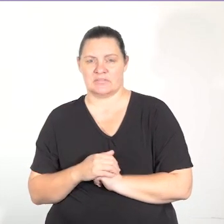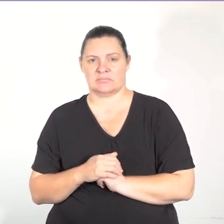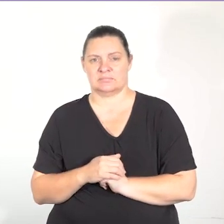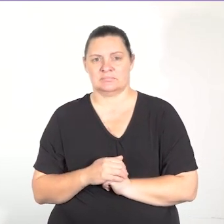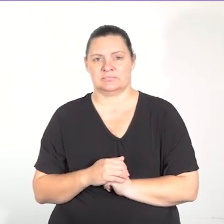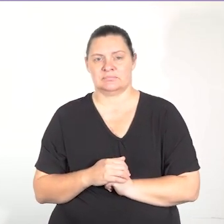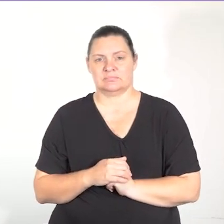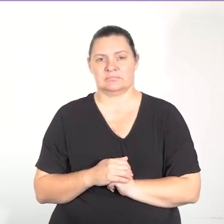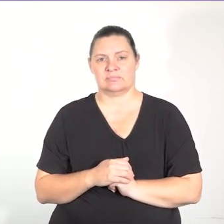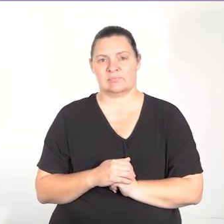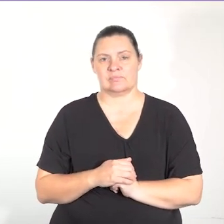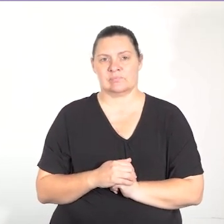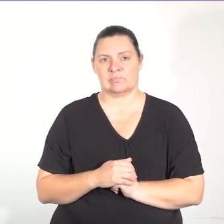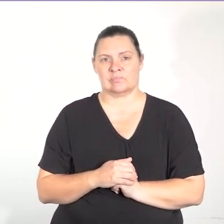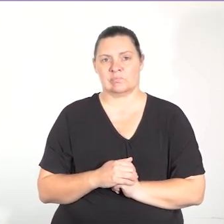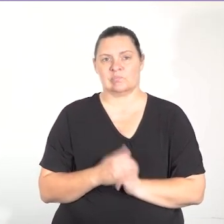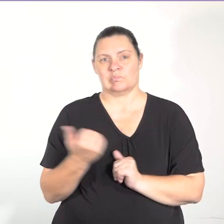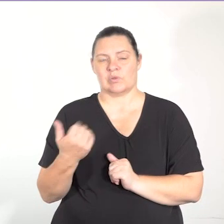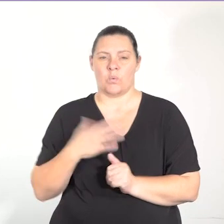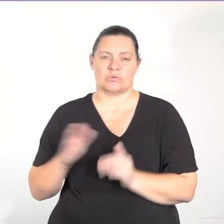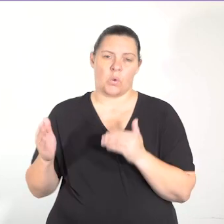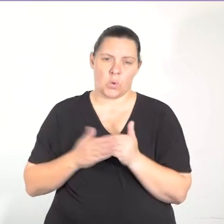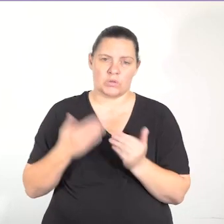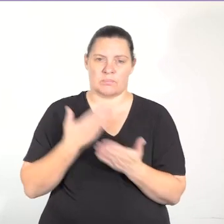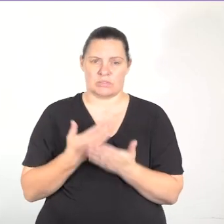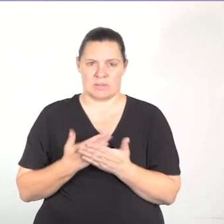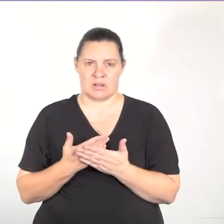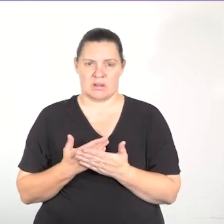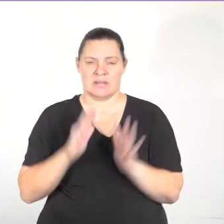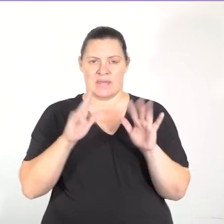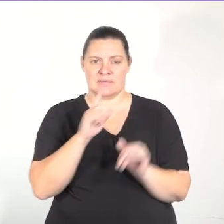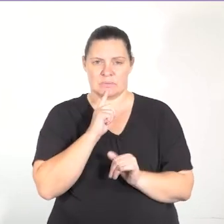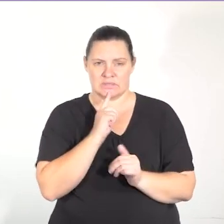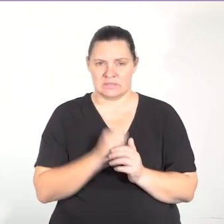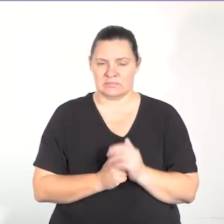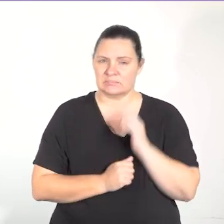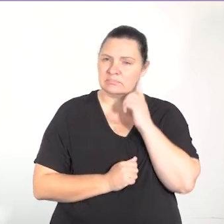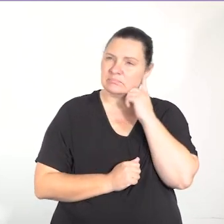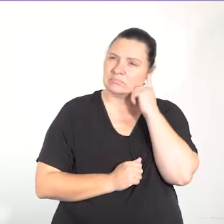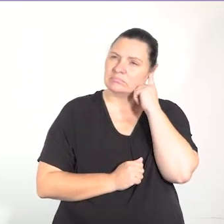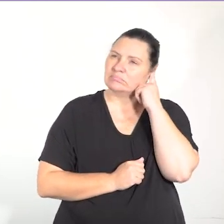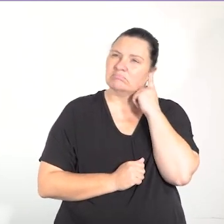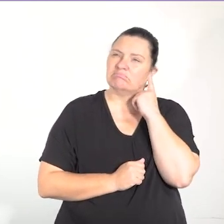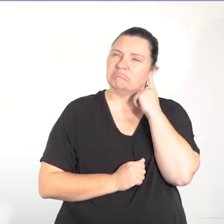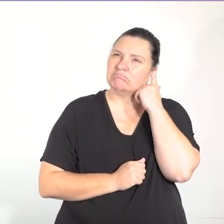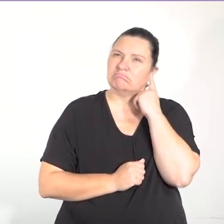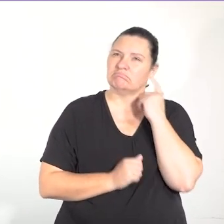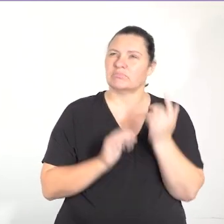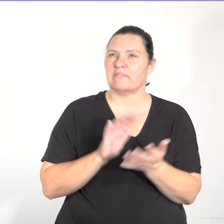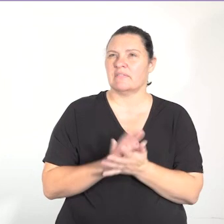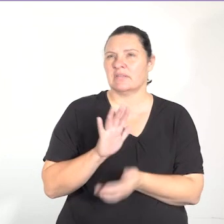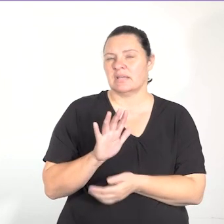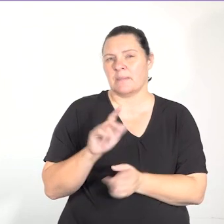9,345. So let's go back to our clue board. We are trying to get as close as possible to 9,000. Now I'm thinking